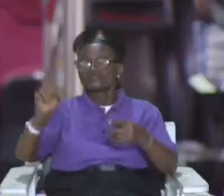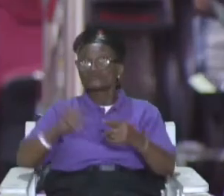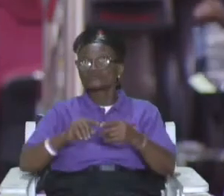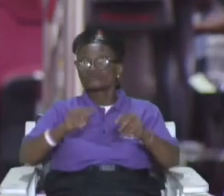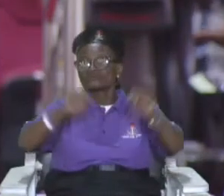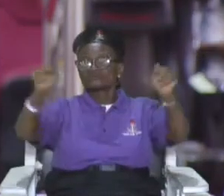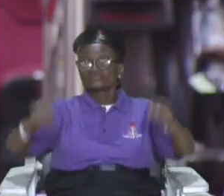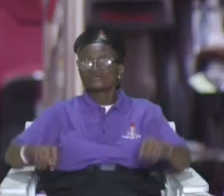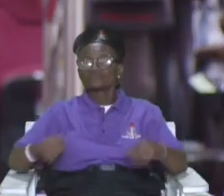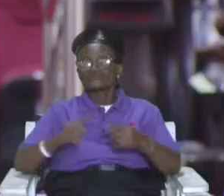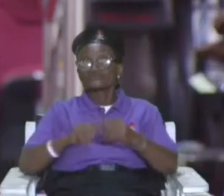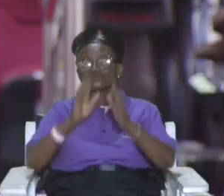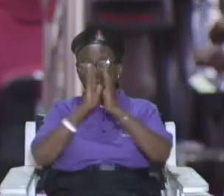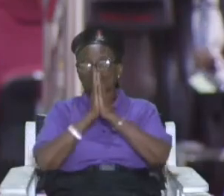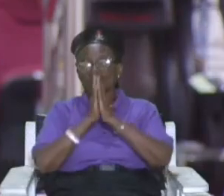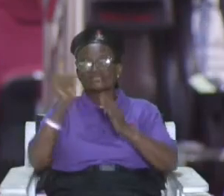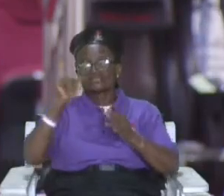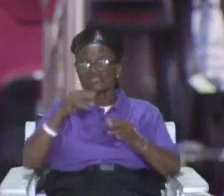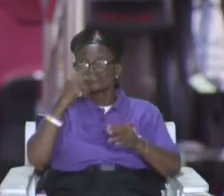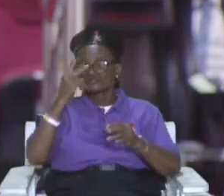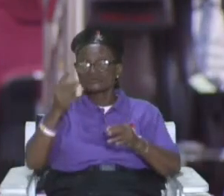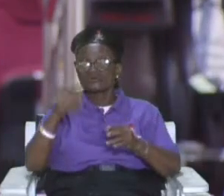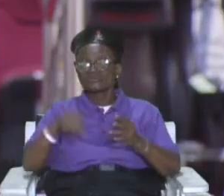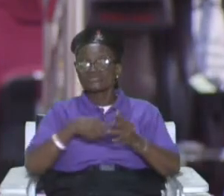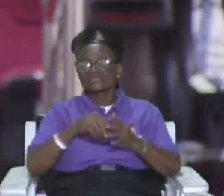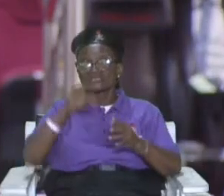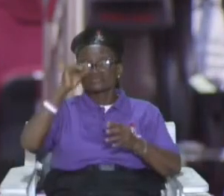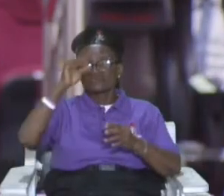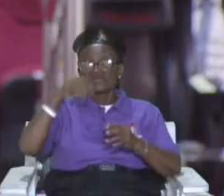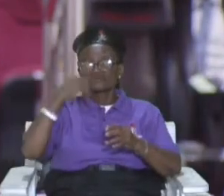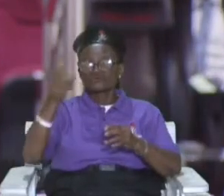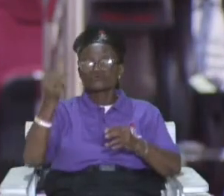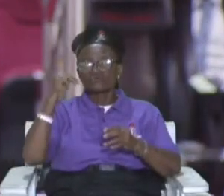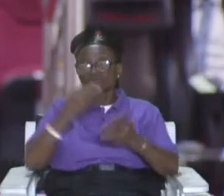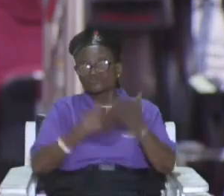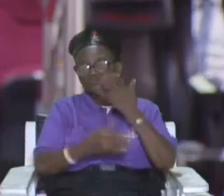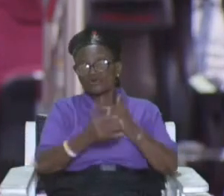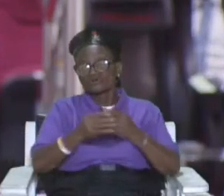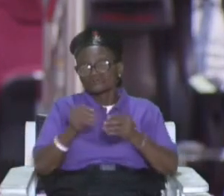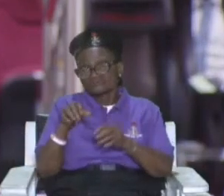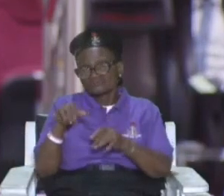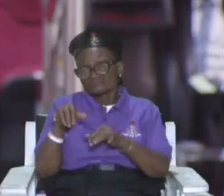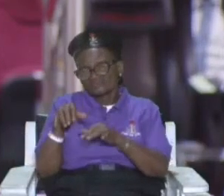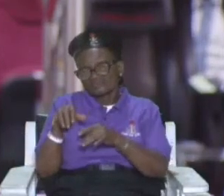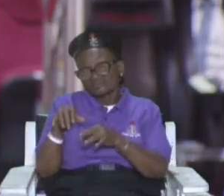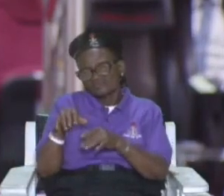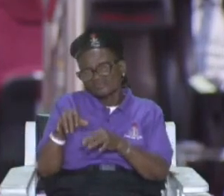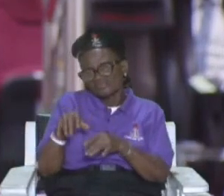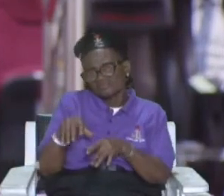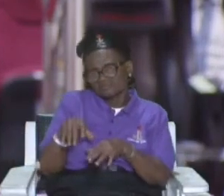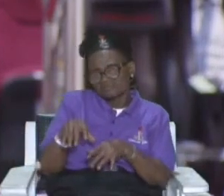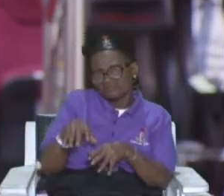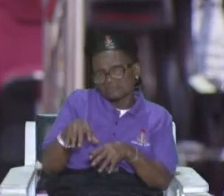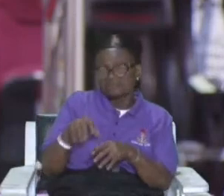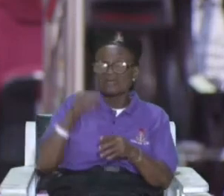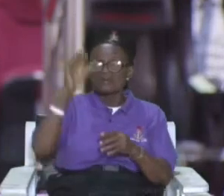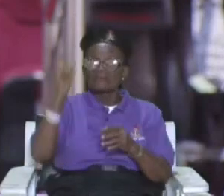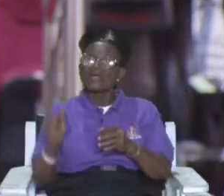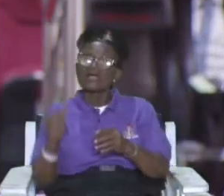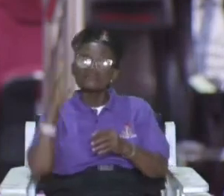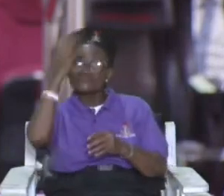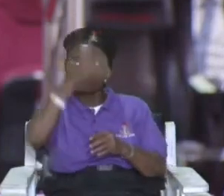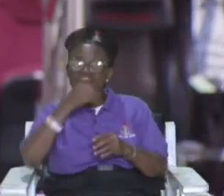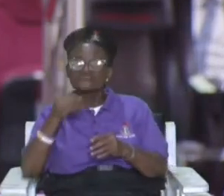saw this man who was born lame by the beautiful temple begging for alms.